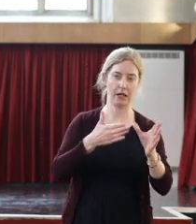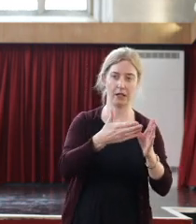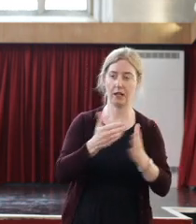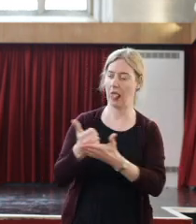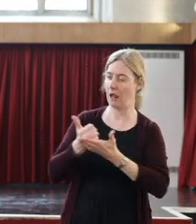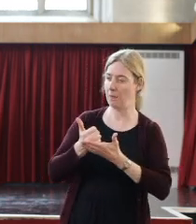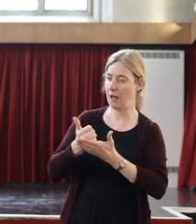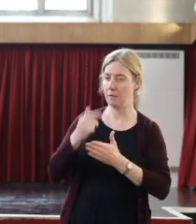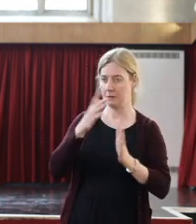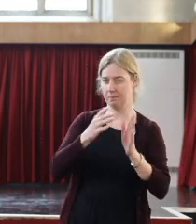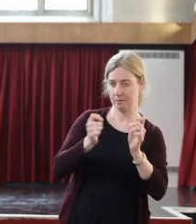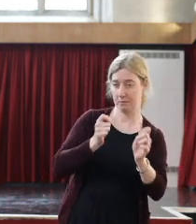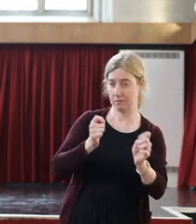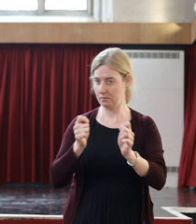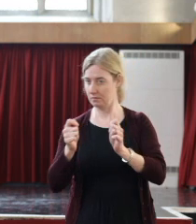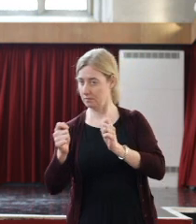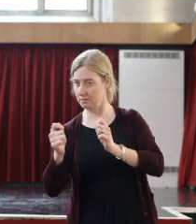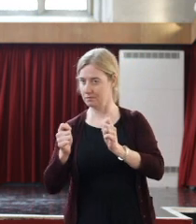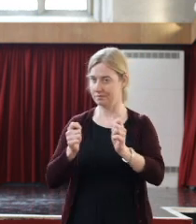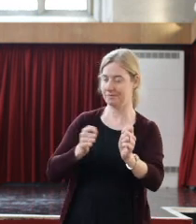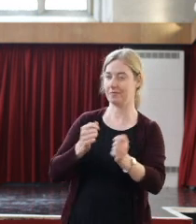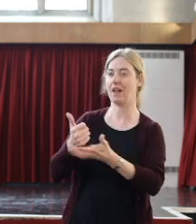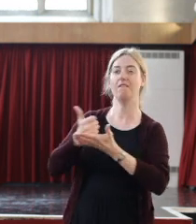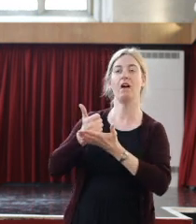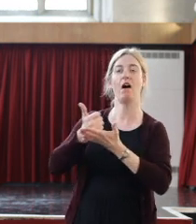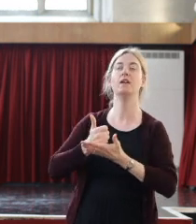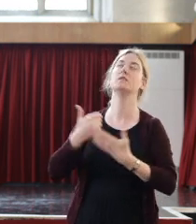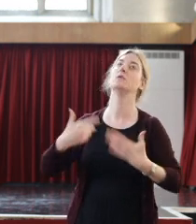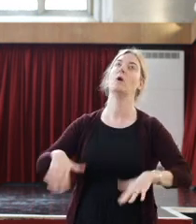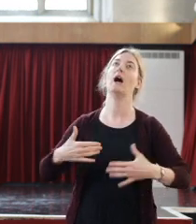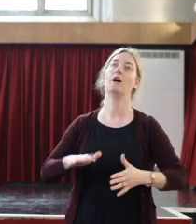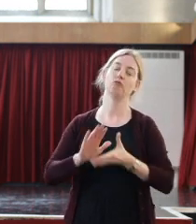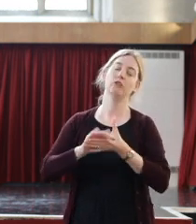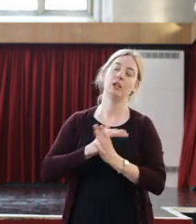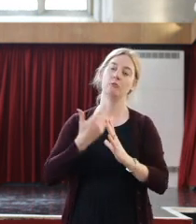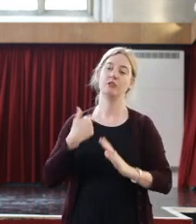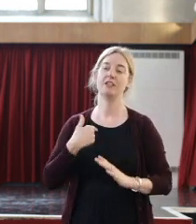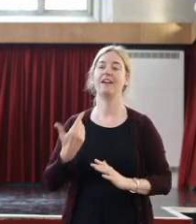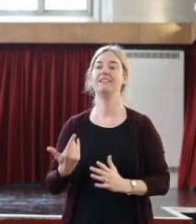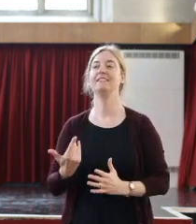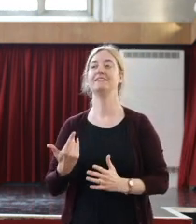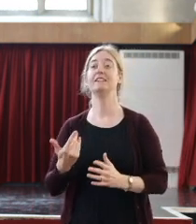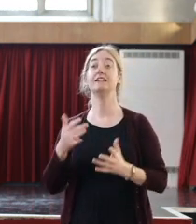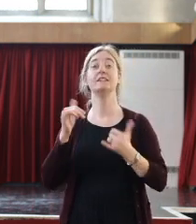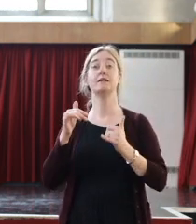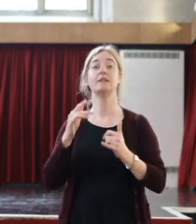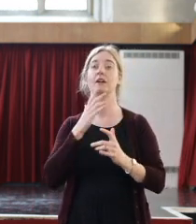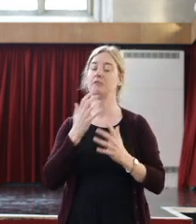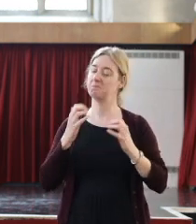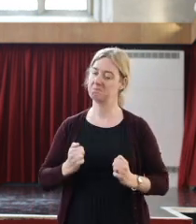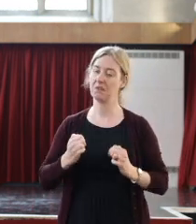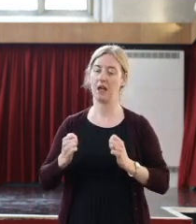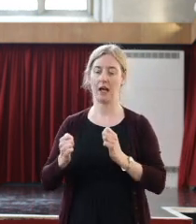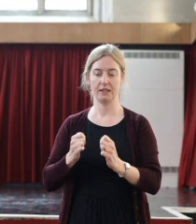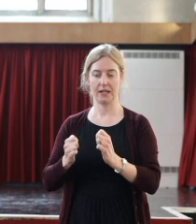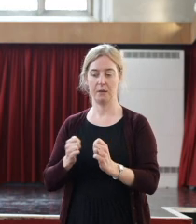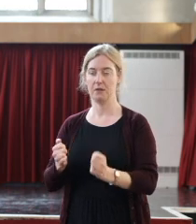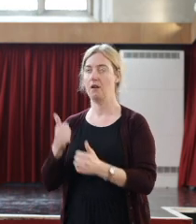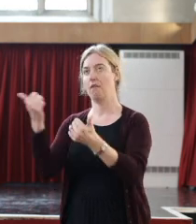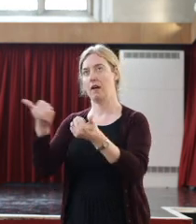to realize my ideas. As Des said, of course there are times where you have to be adaptable and you have to make